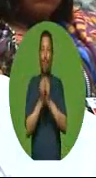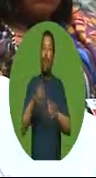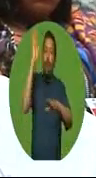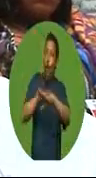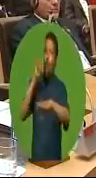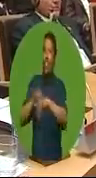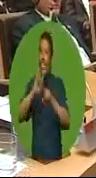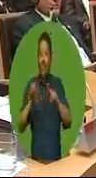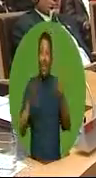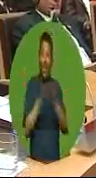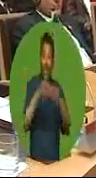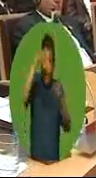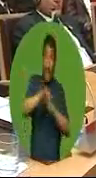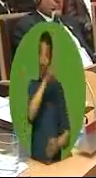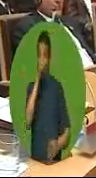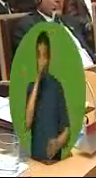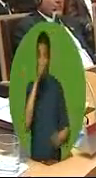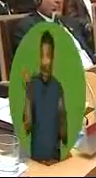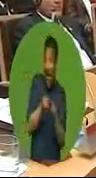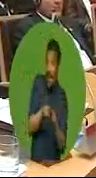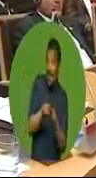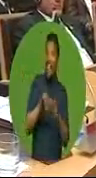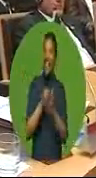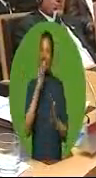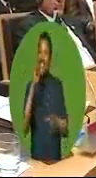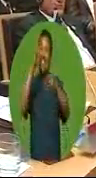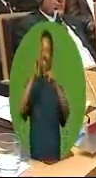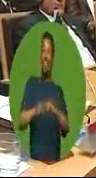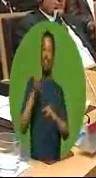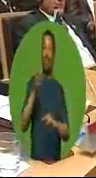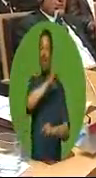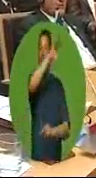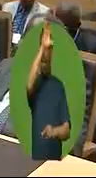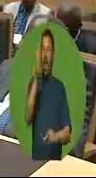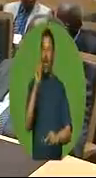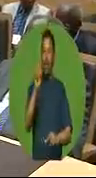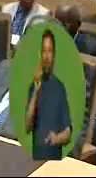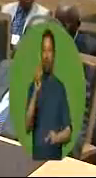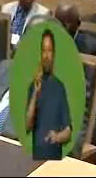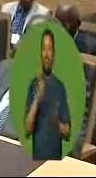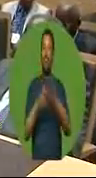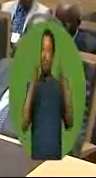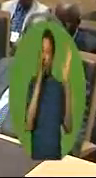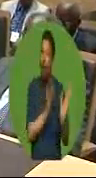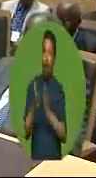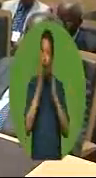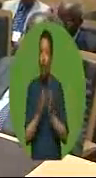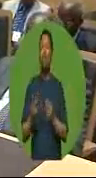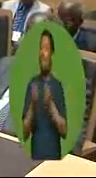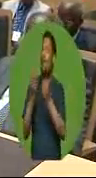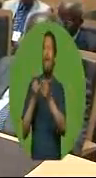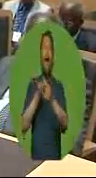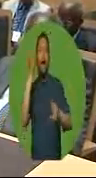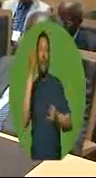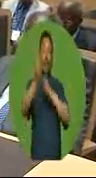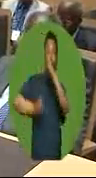meetings in Ethiopia, as it is the seat of the African Union and it holds many other